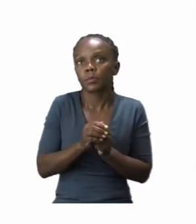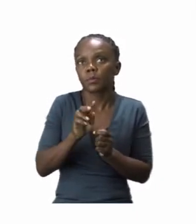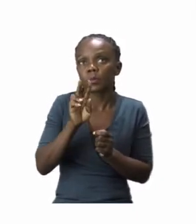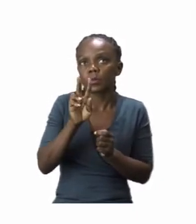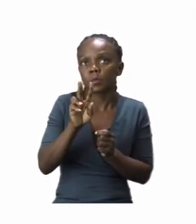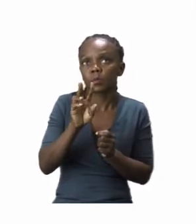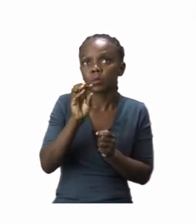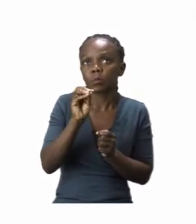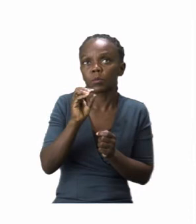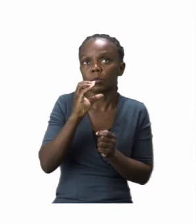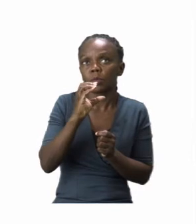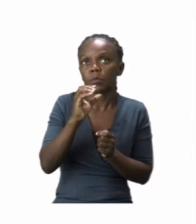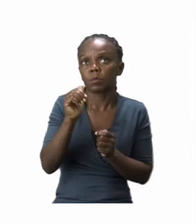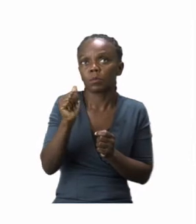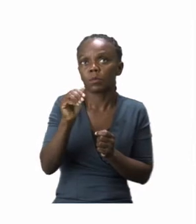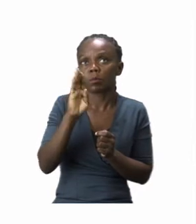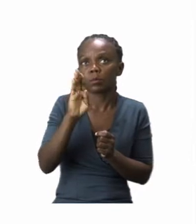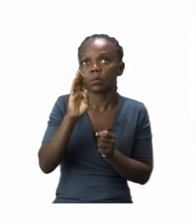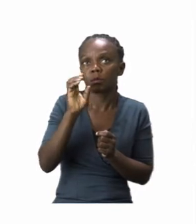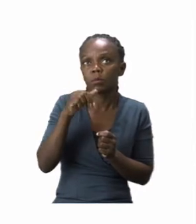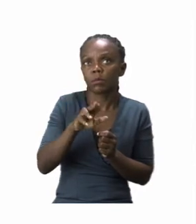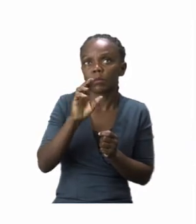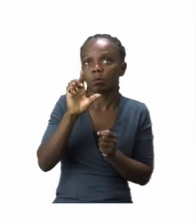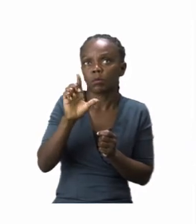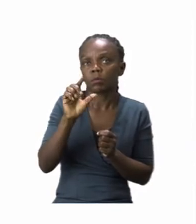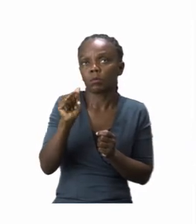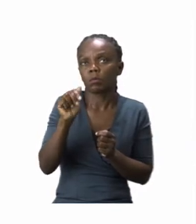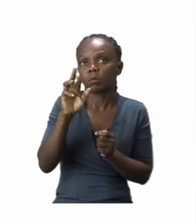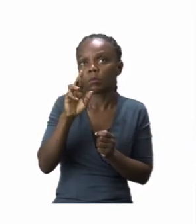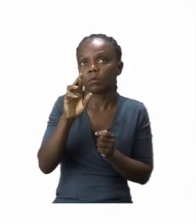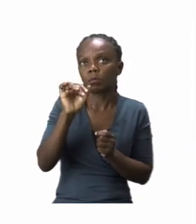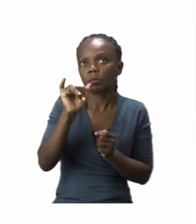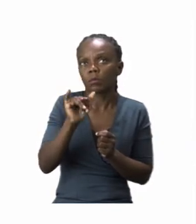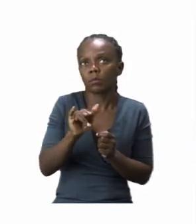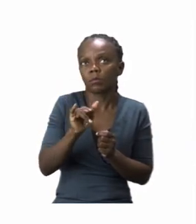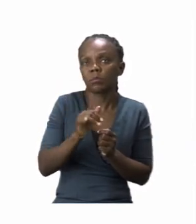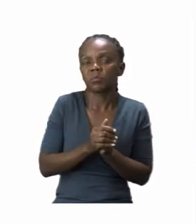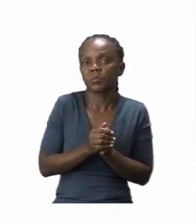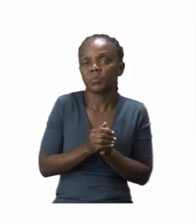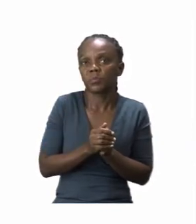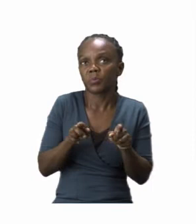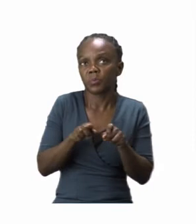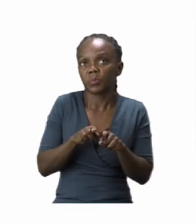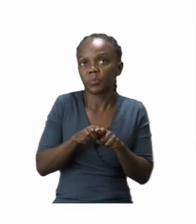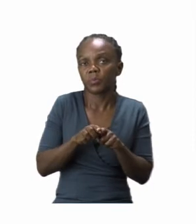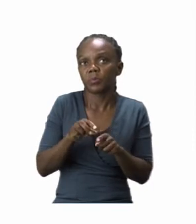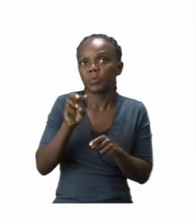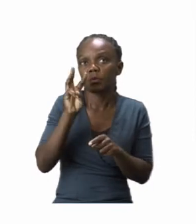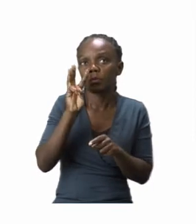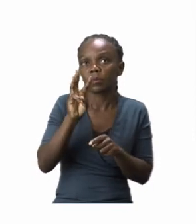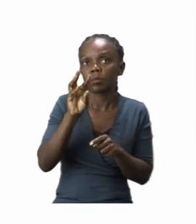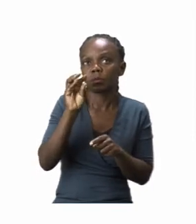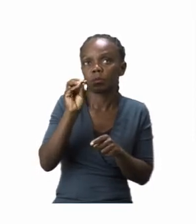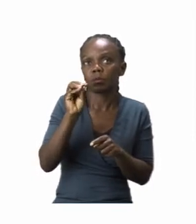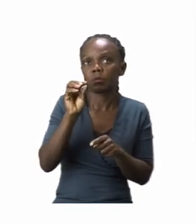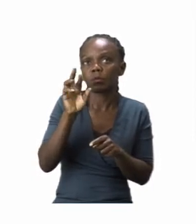very important for us because they help us improve our English. So we have 2